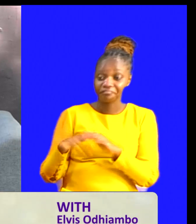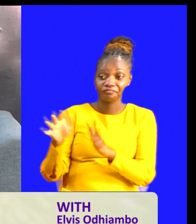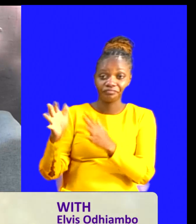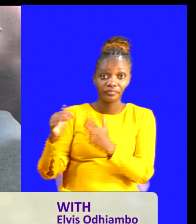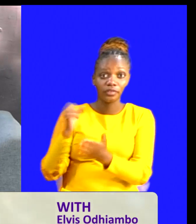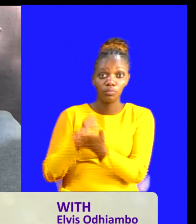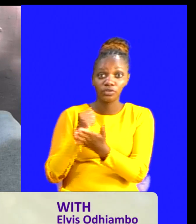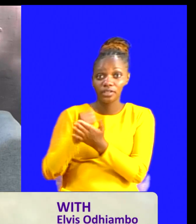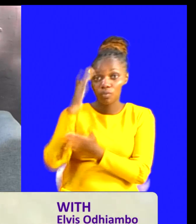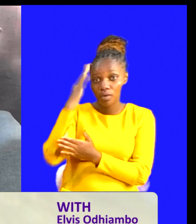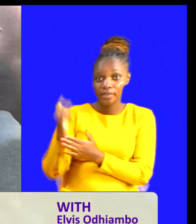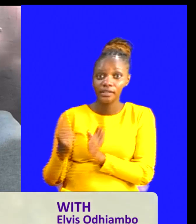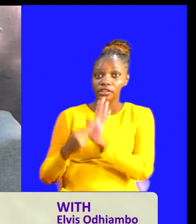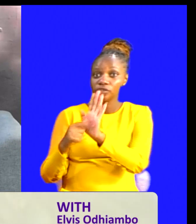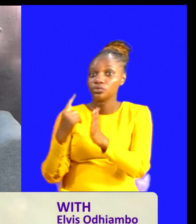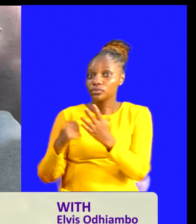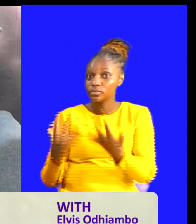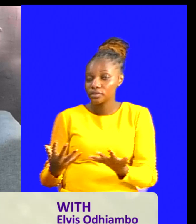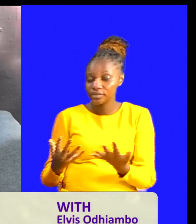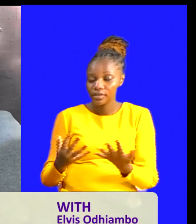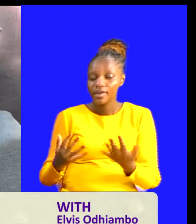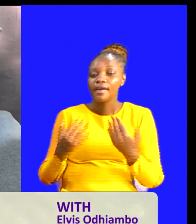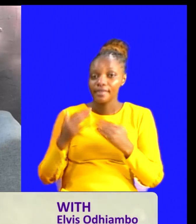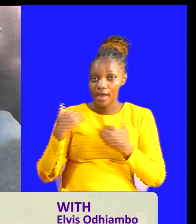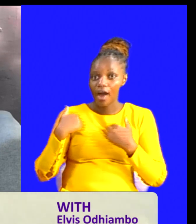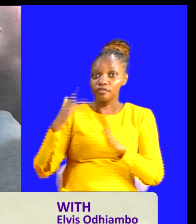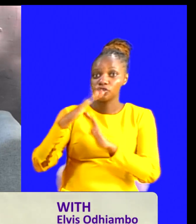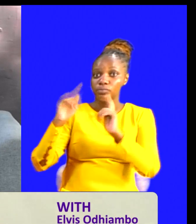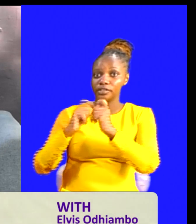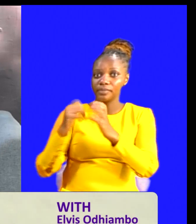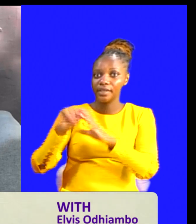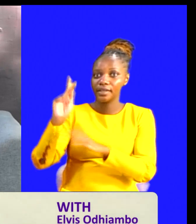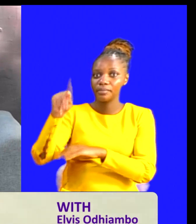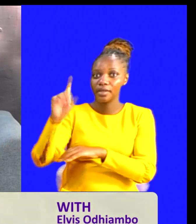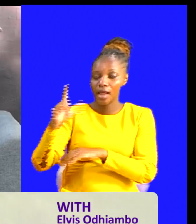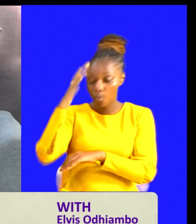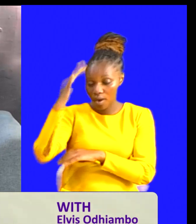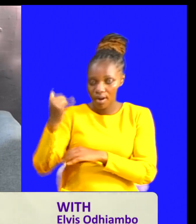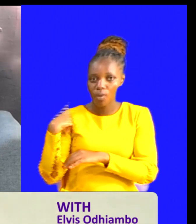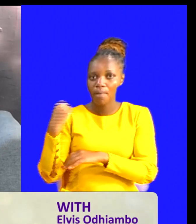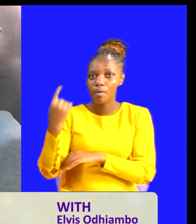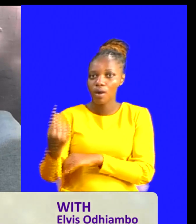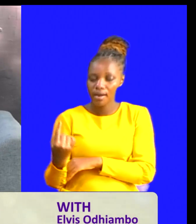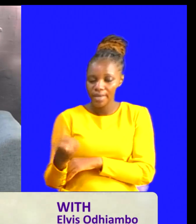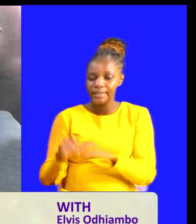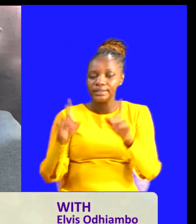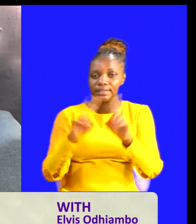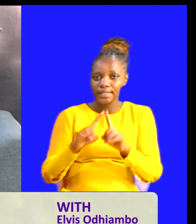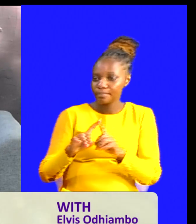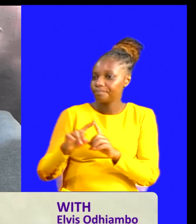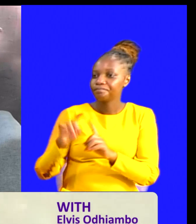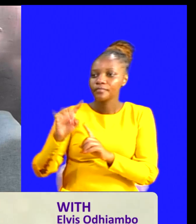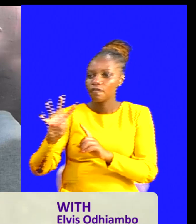Poster, because they showed that they are still a top team in the KPL, because they are now number 1. Having played 4 games, winning